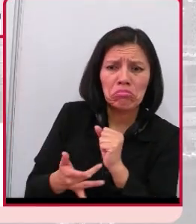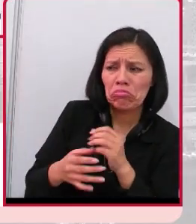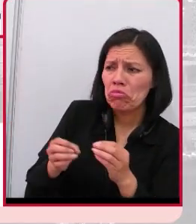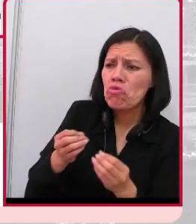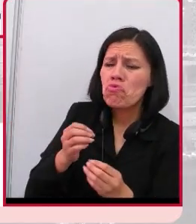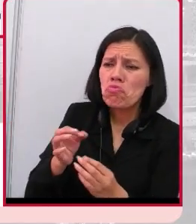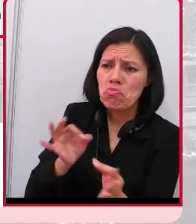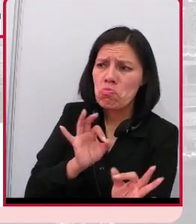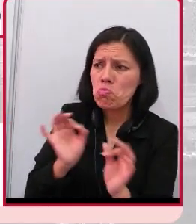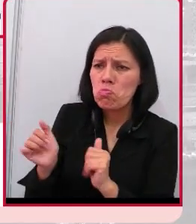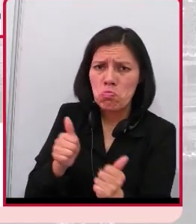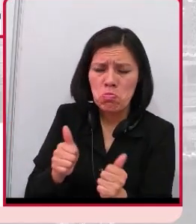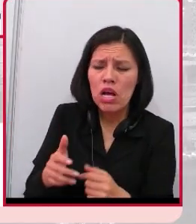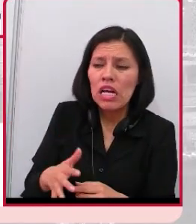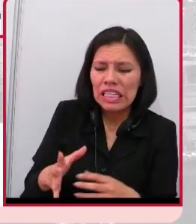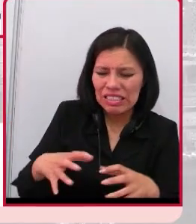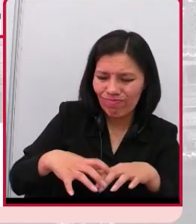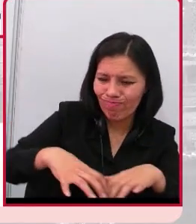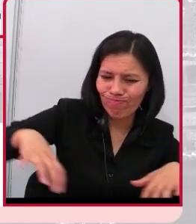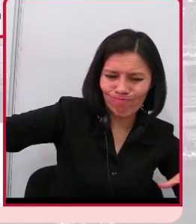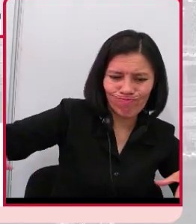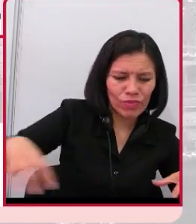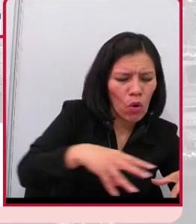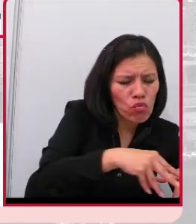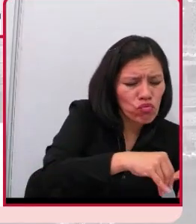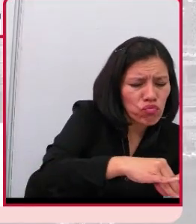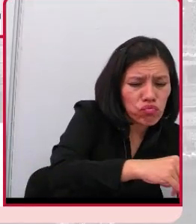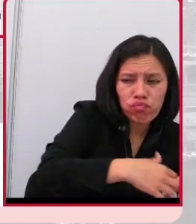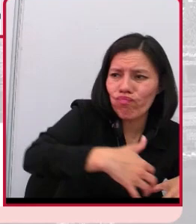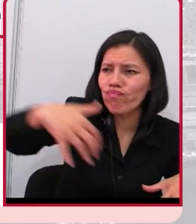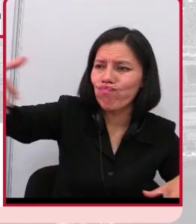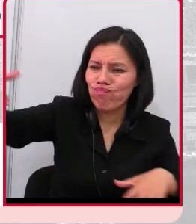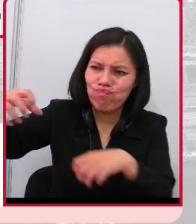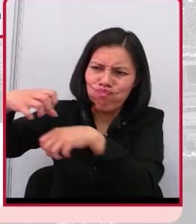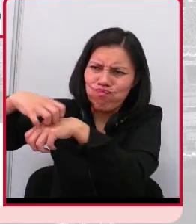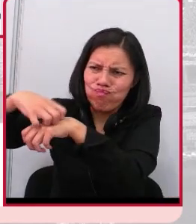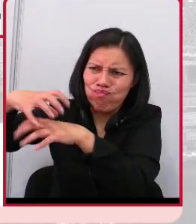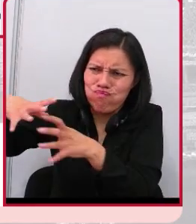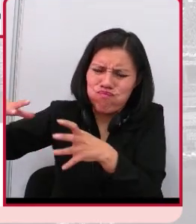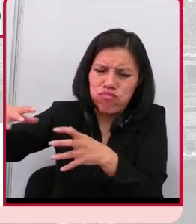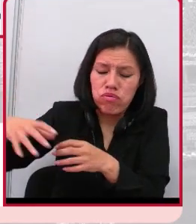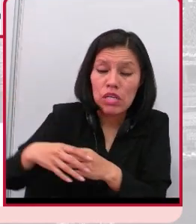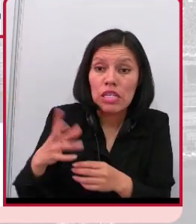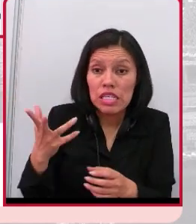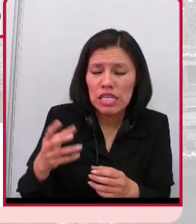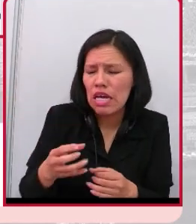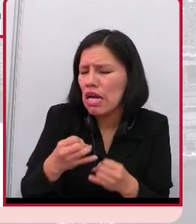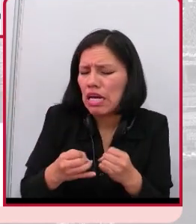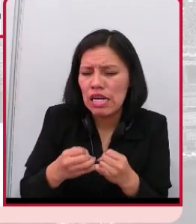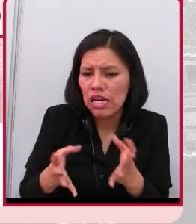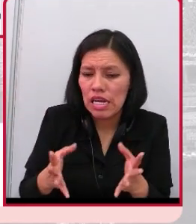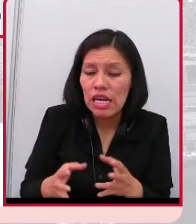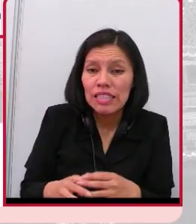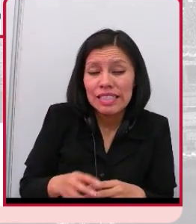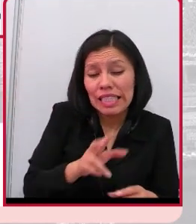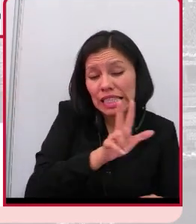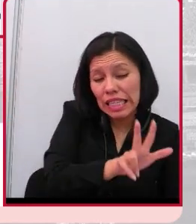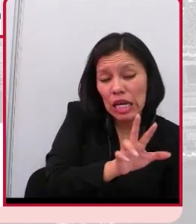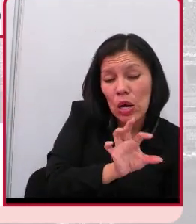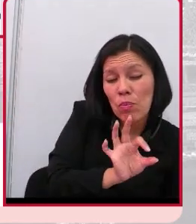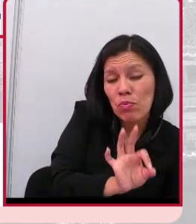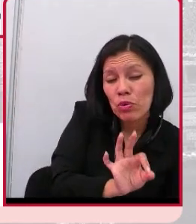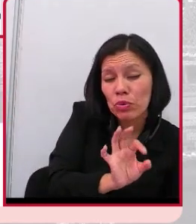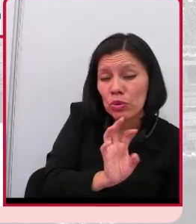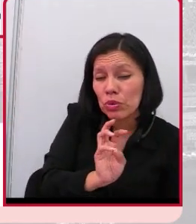The technique works, separating coarse from fine, and the main point toneladas por